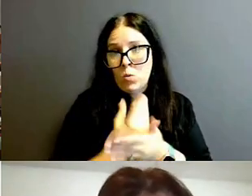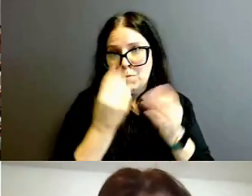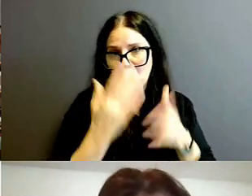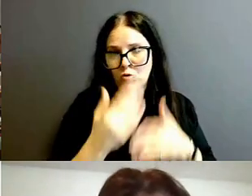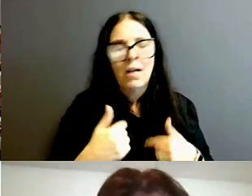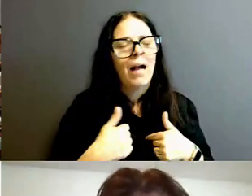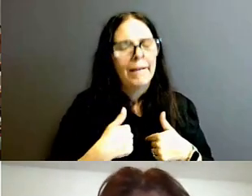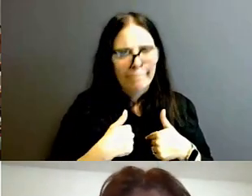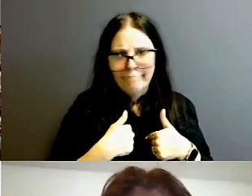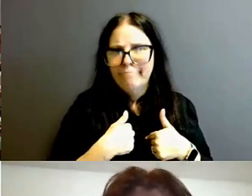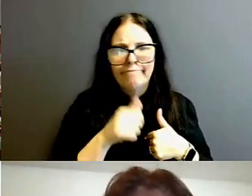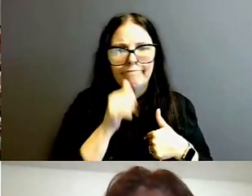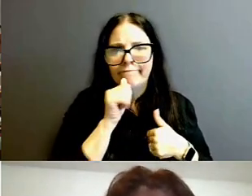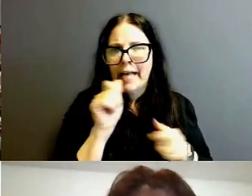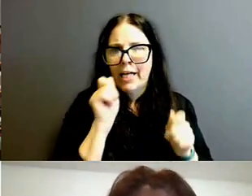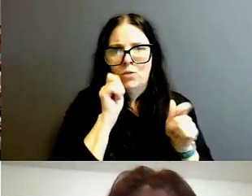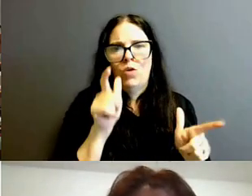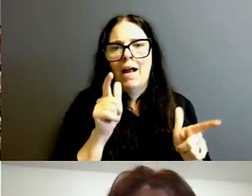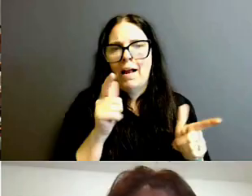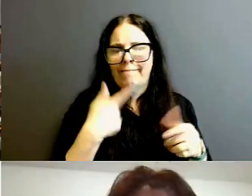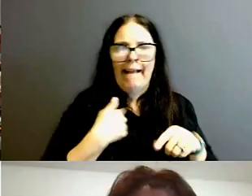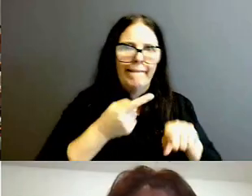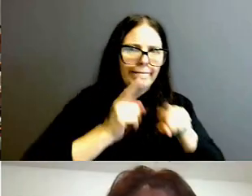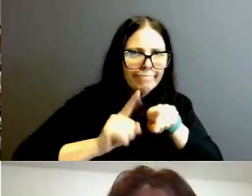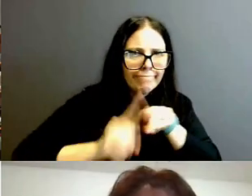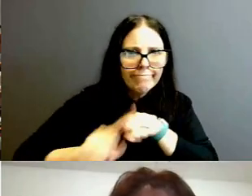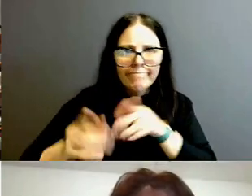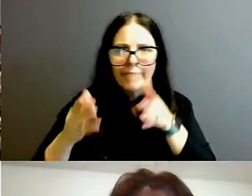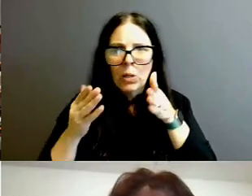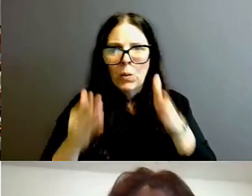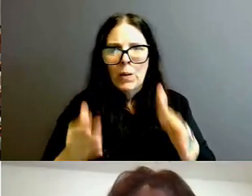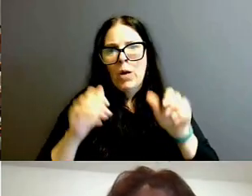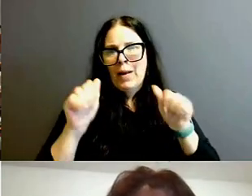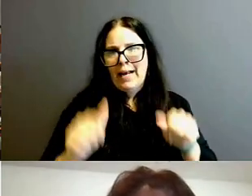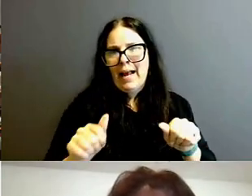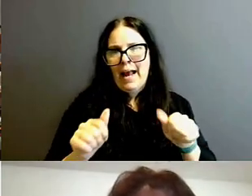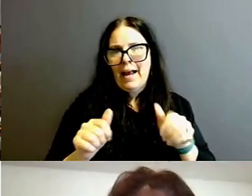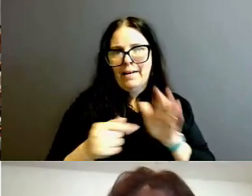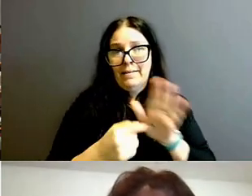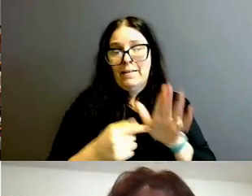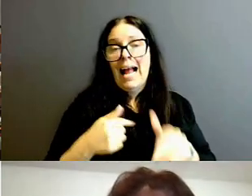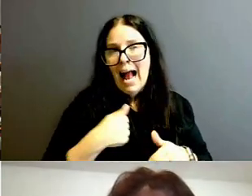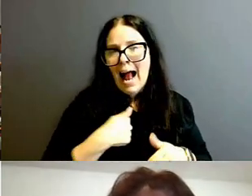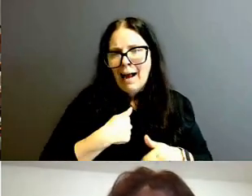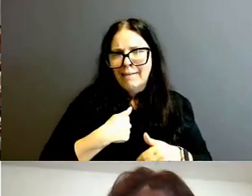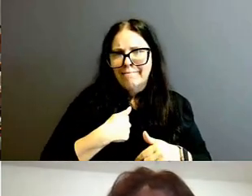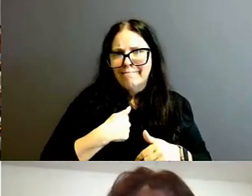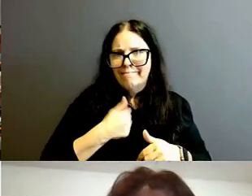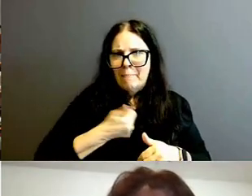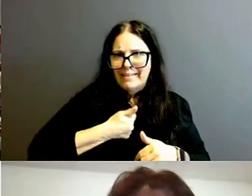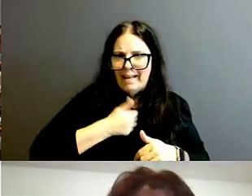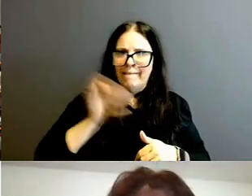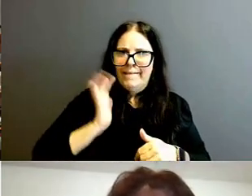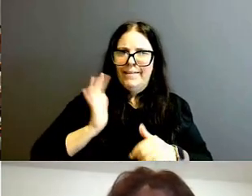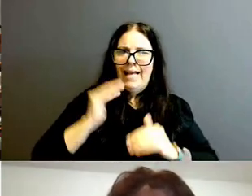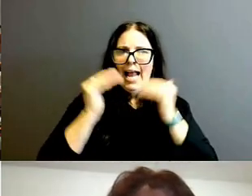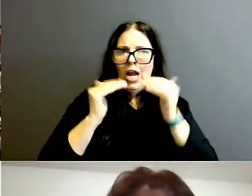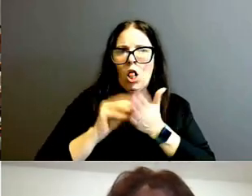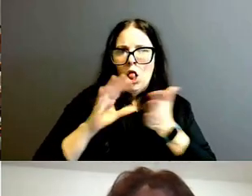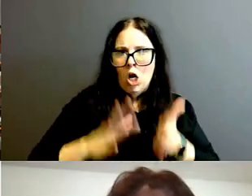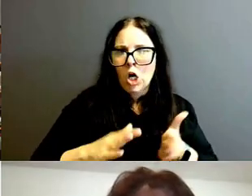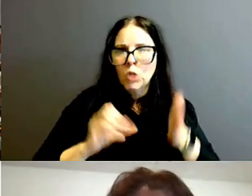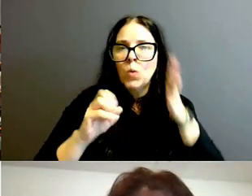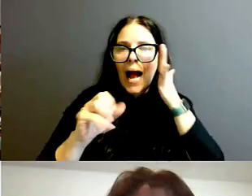by the wide range of things that need to be brought of because I was an adult learner myself. I can see how it may surprise some new